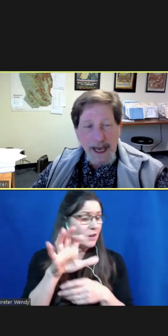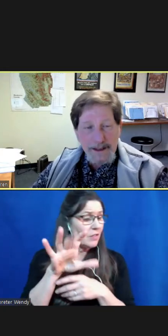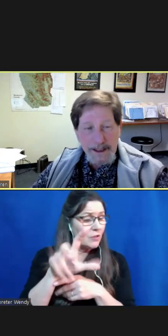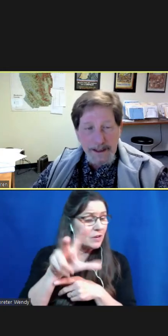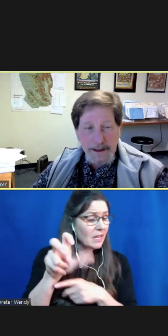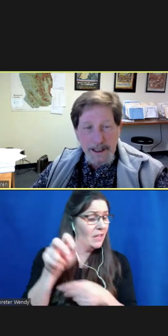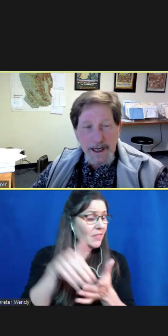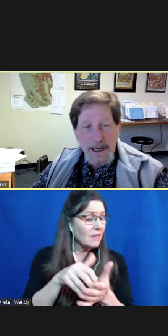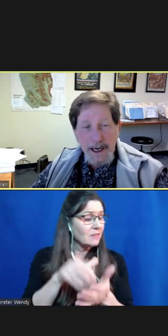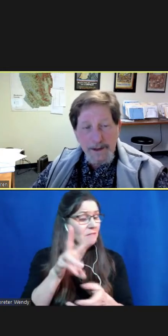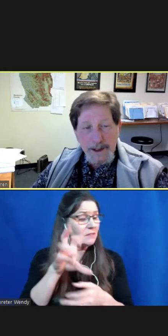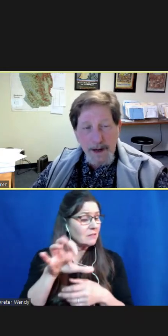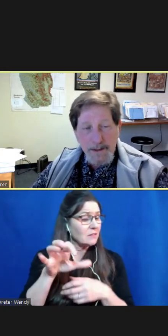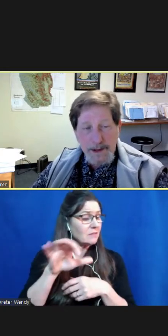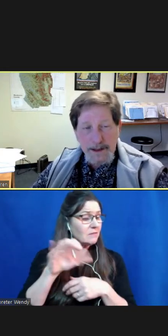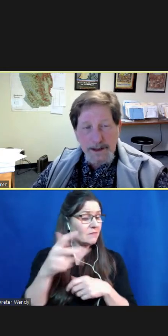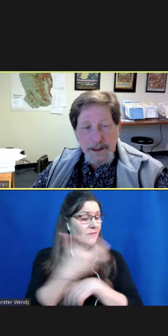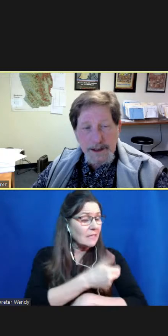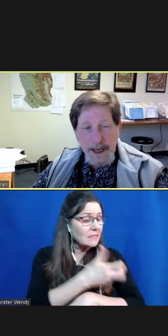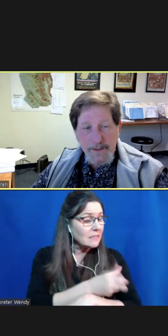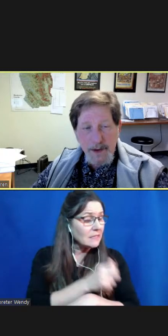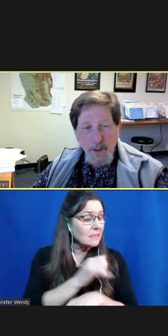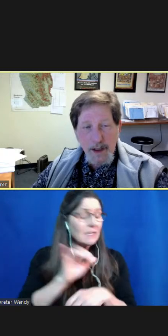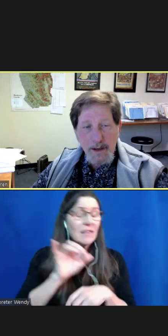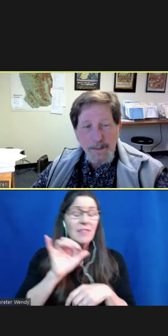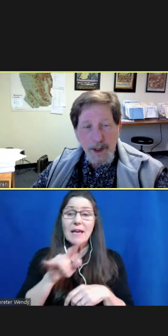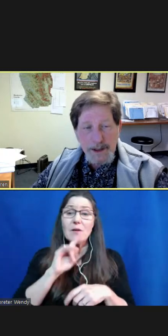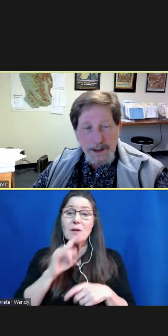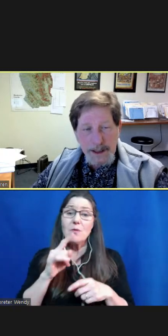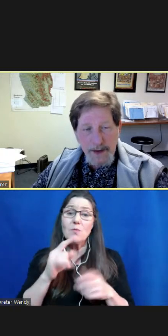148,679 vaccines. And this represents